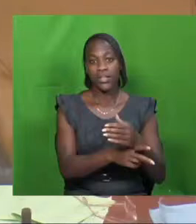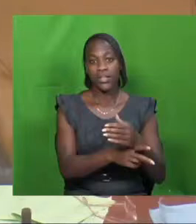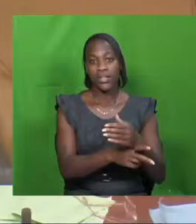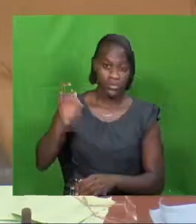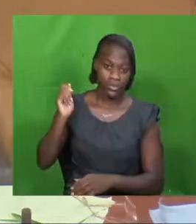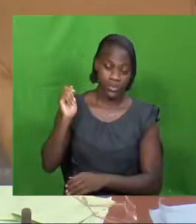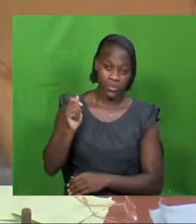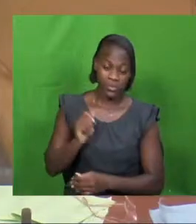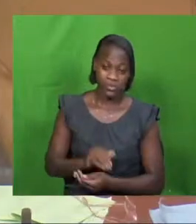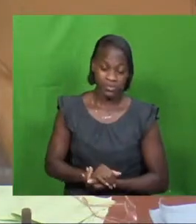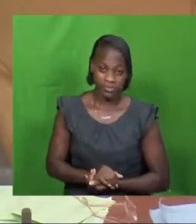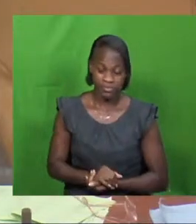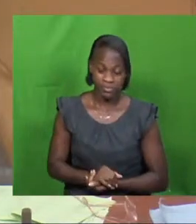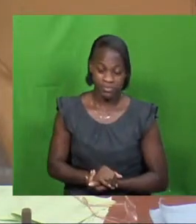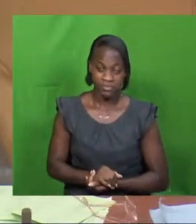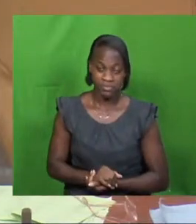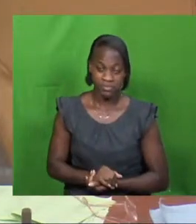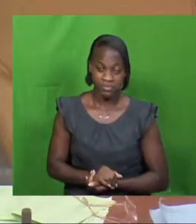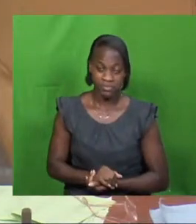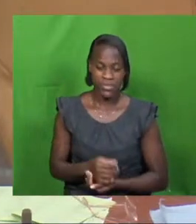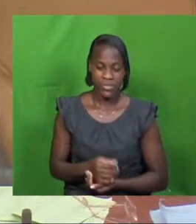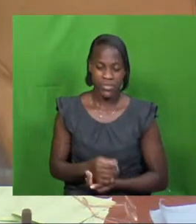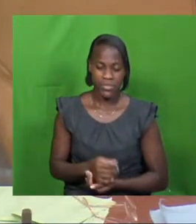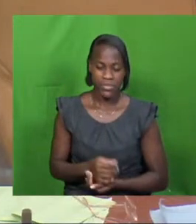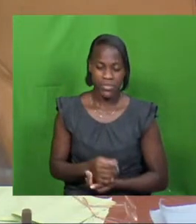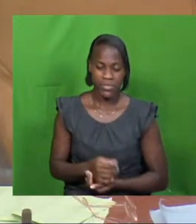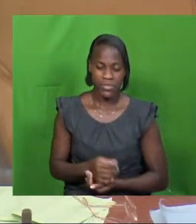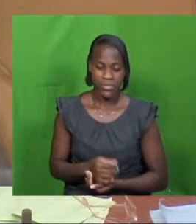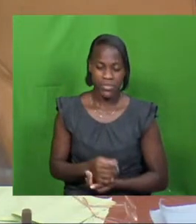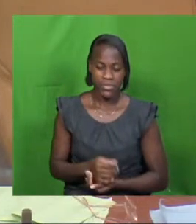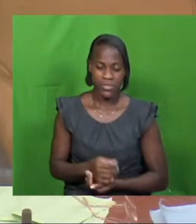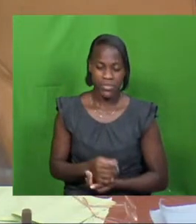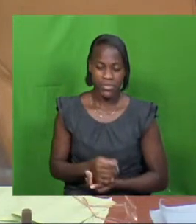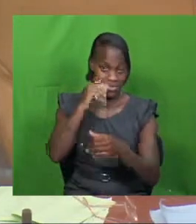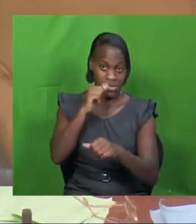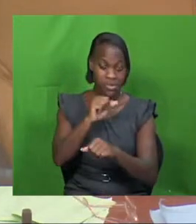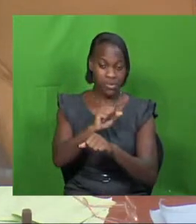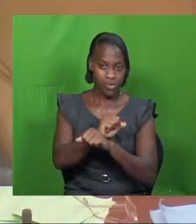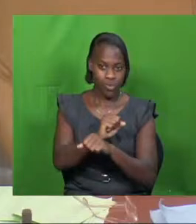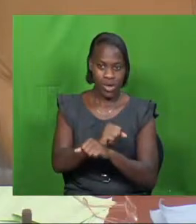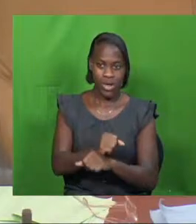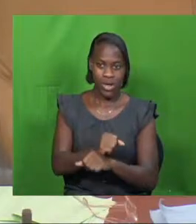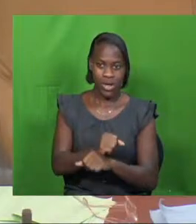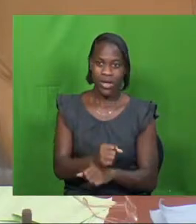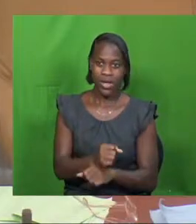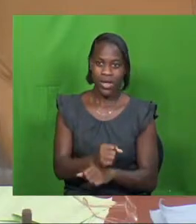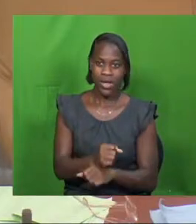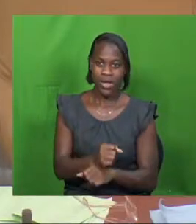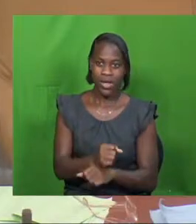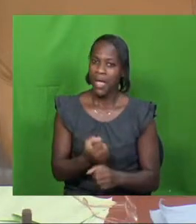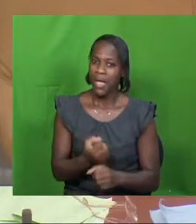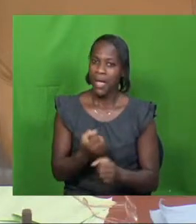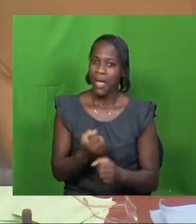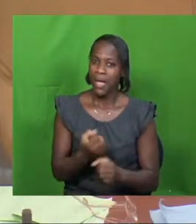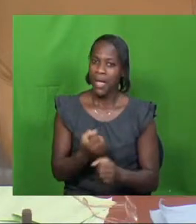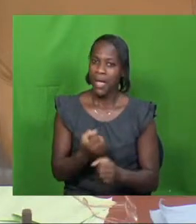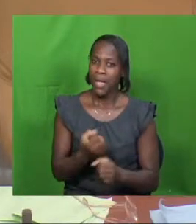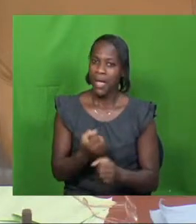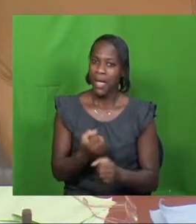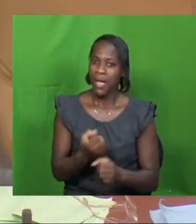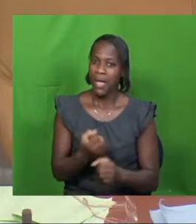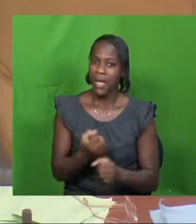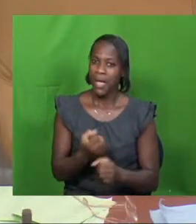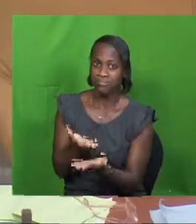looking through the votes and proceedings for yesterday, a lot of papers were laid. And one